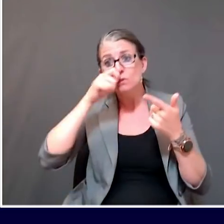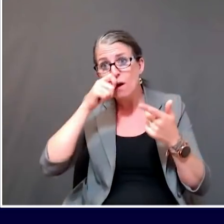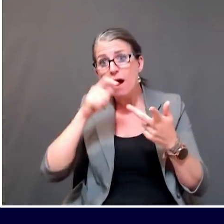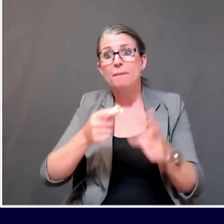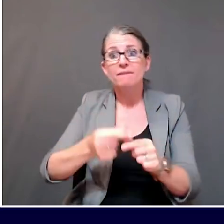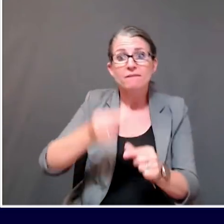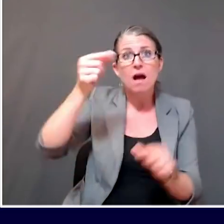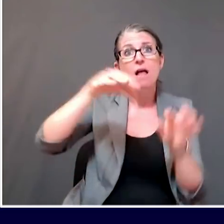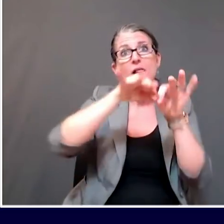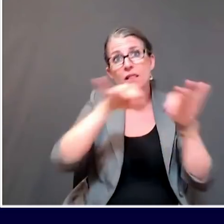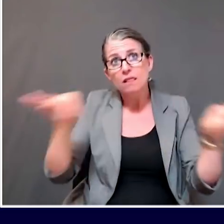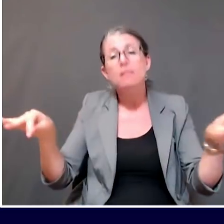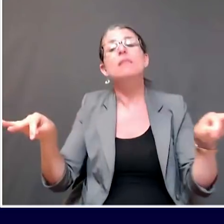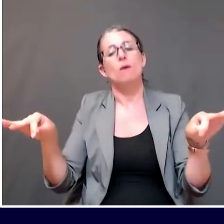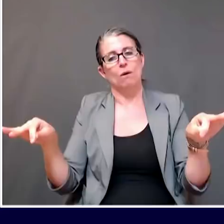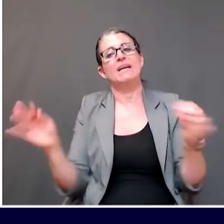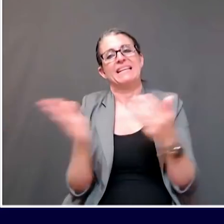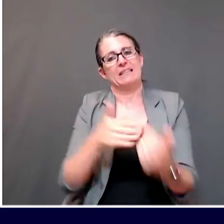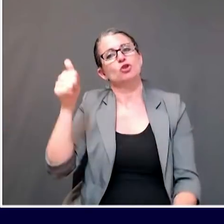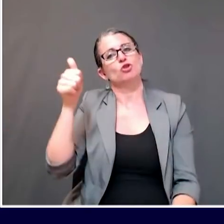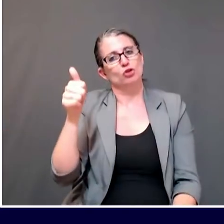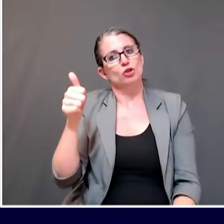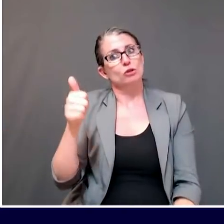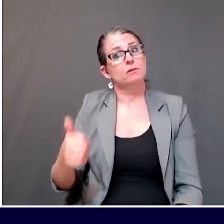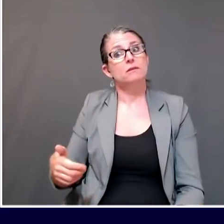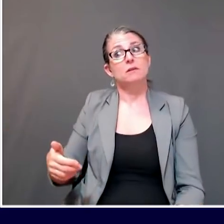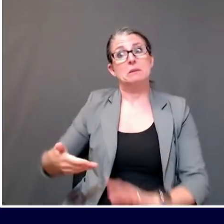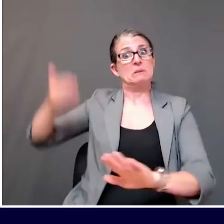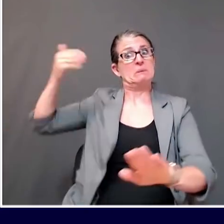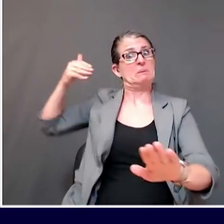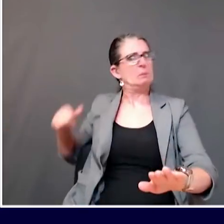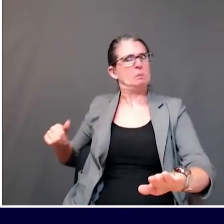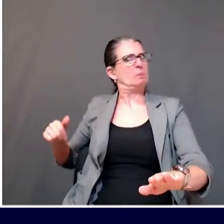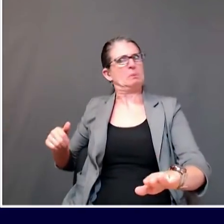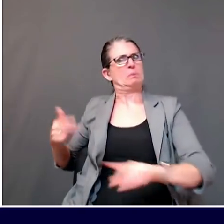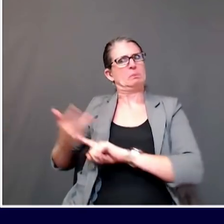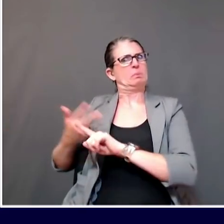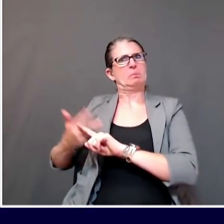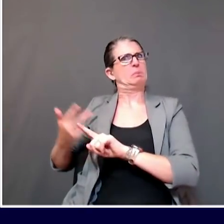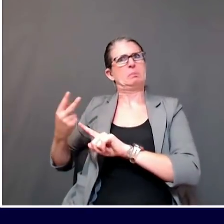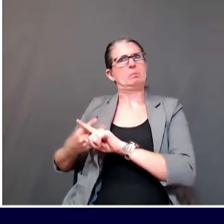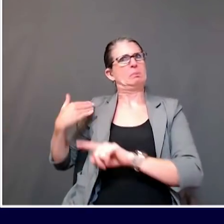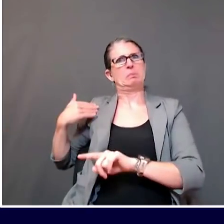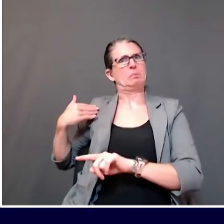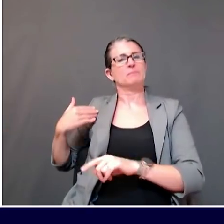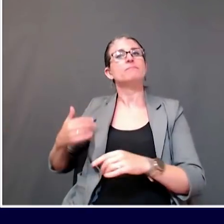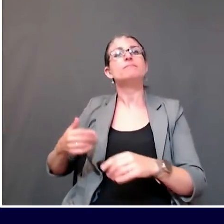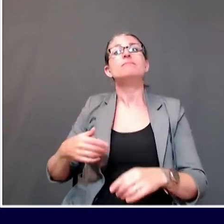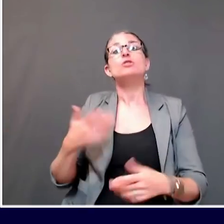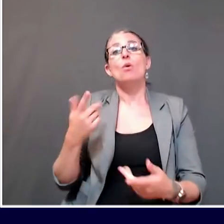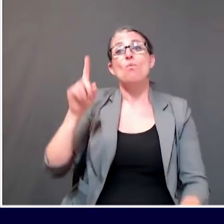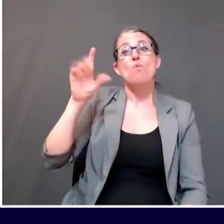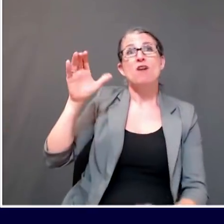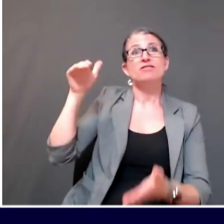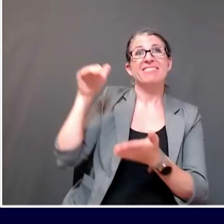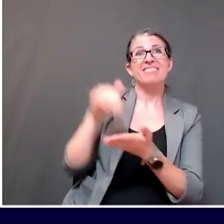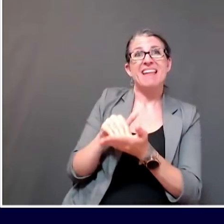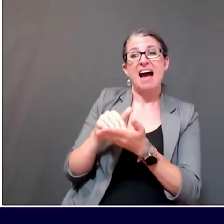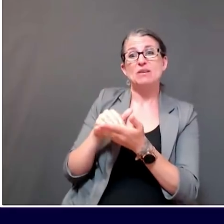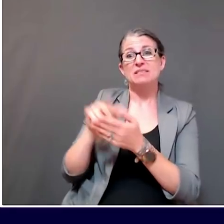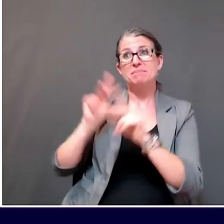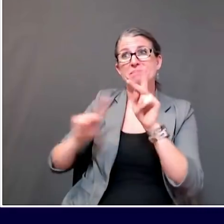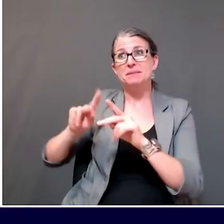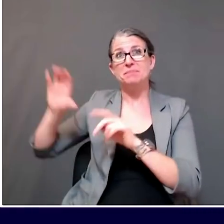approximately 100 to 110 people per 100,000 people in Maine. Today, that number stands at